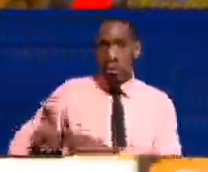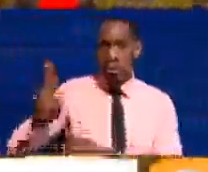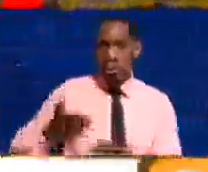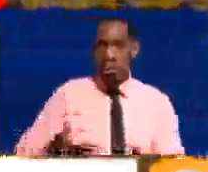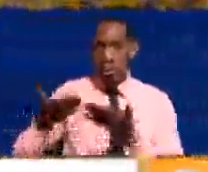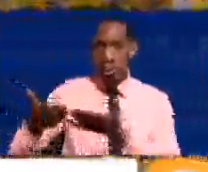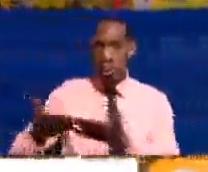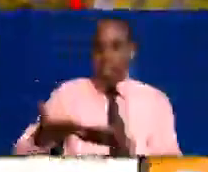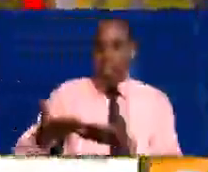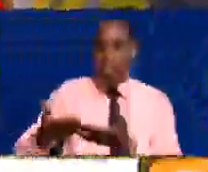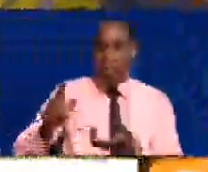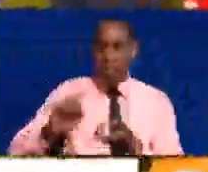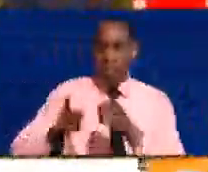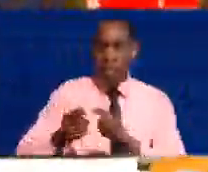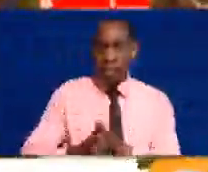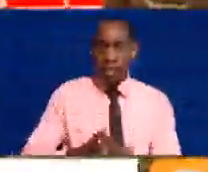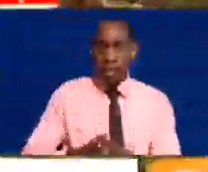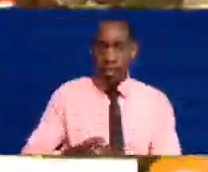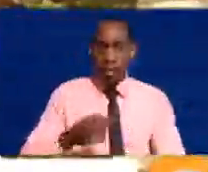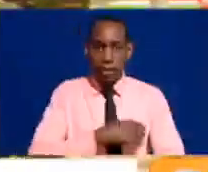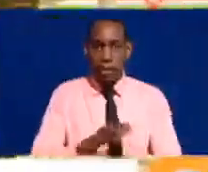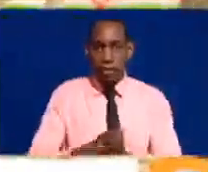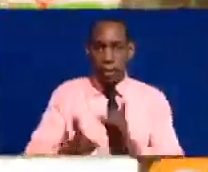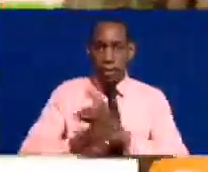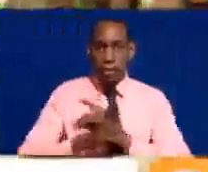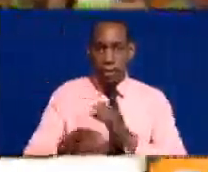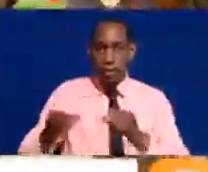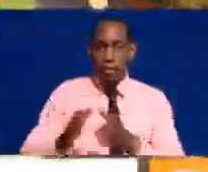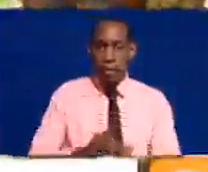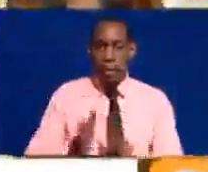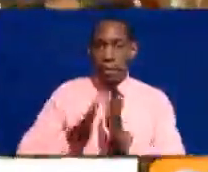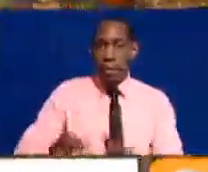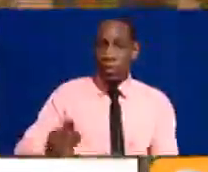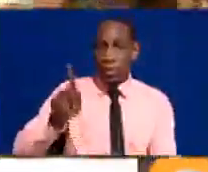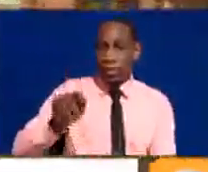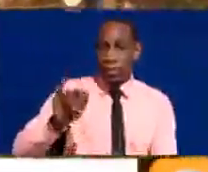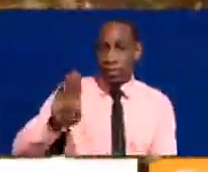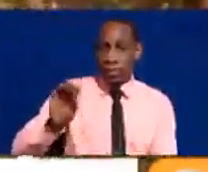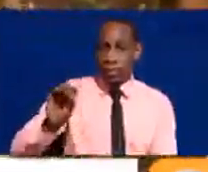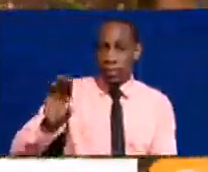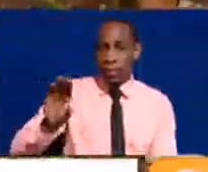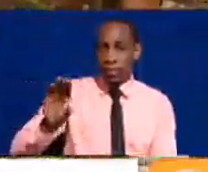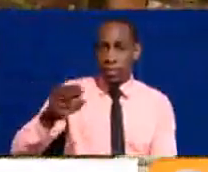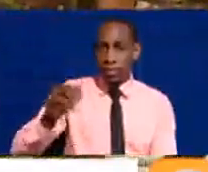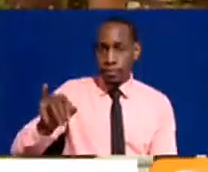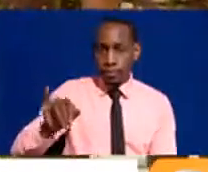given his standard by the Chief of Defense Forces, General Robert Kibochi.